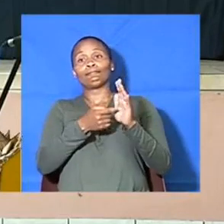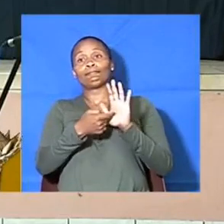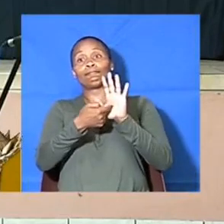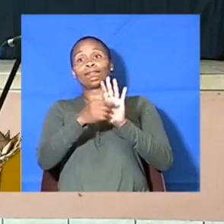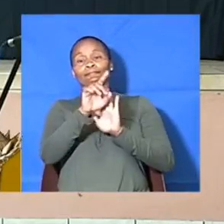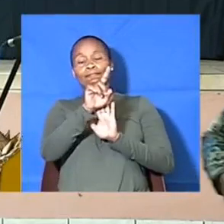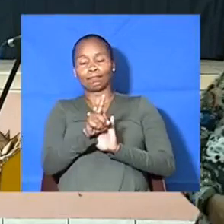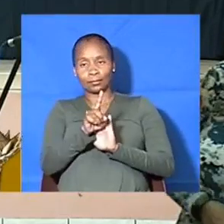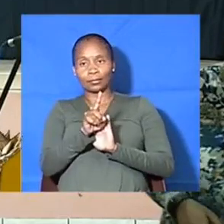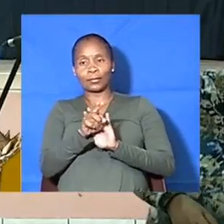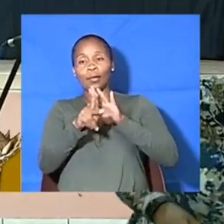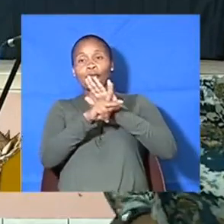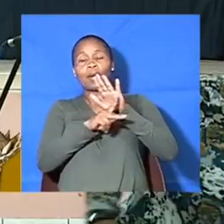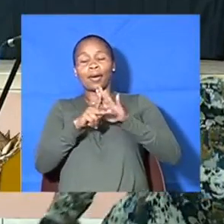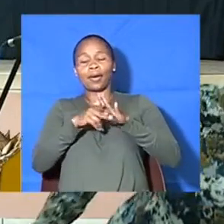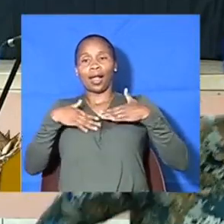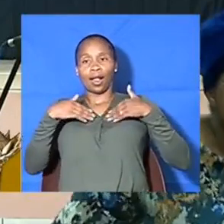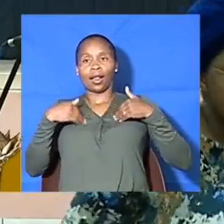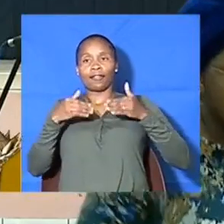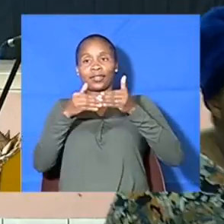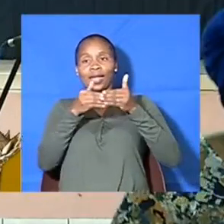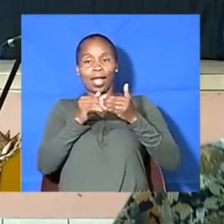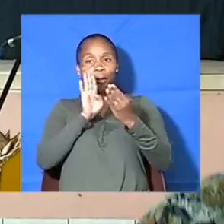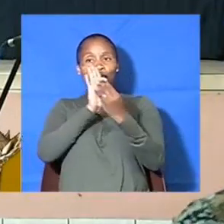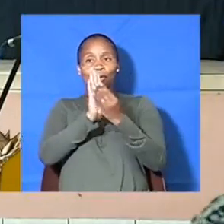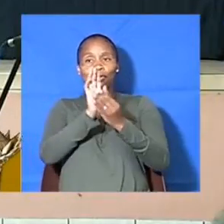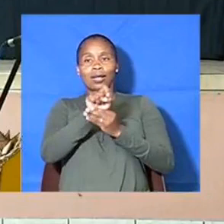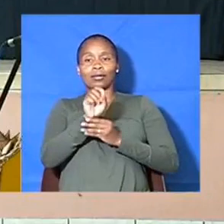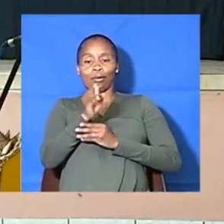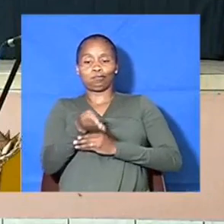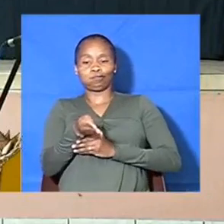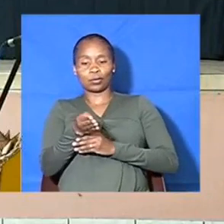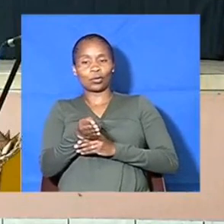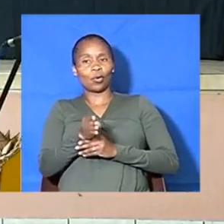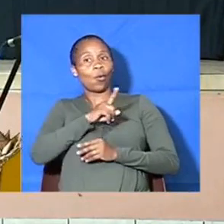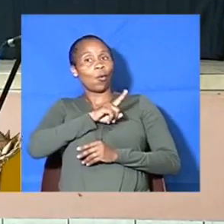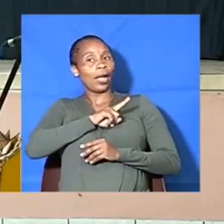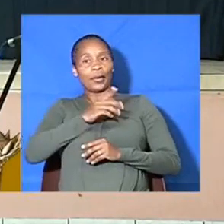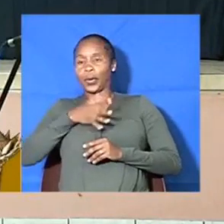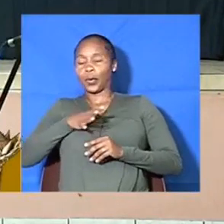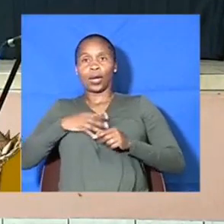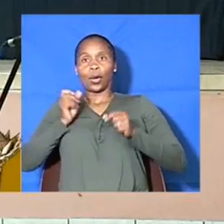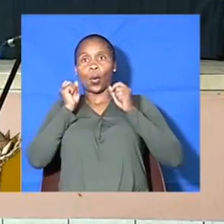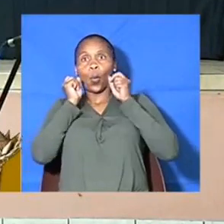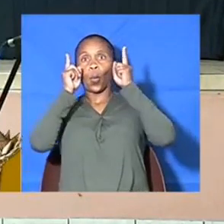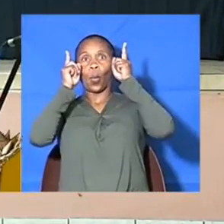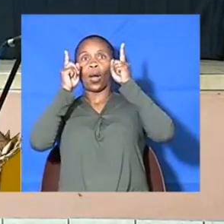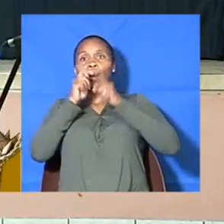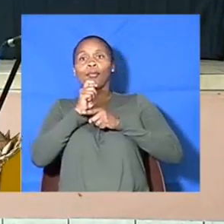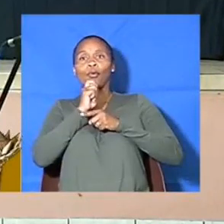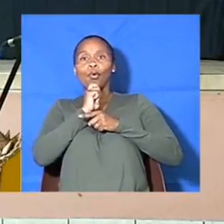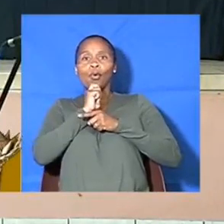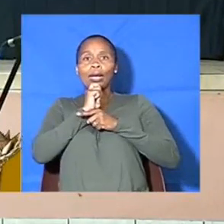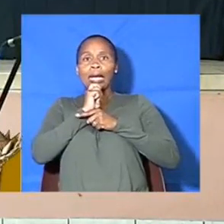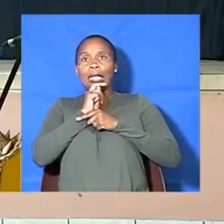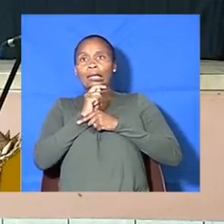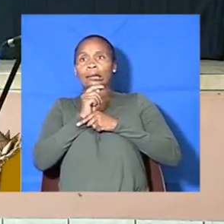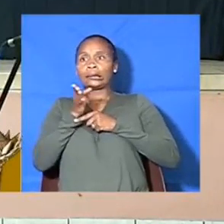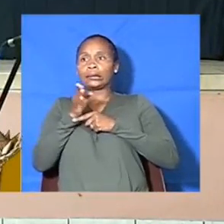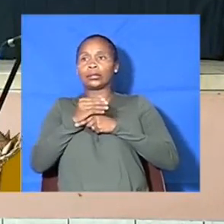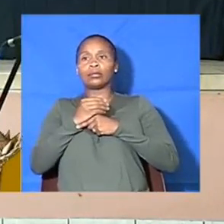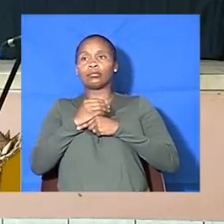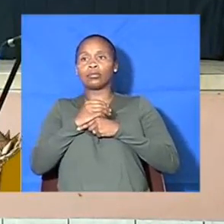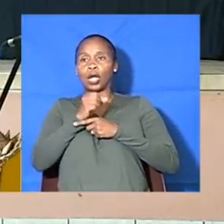a financial protection of all South Africans in the event of